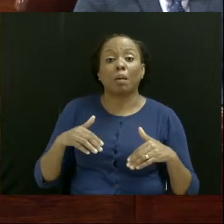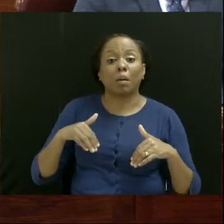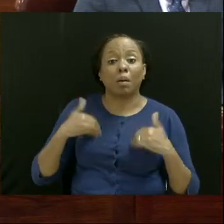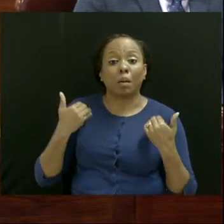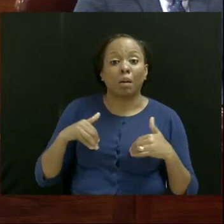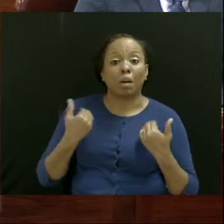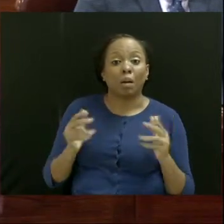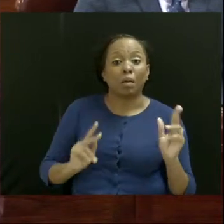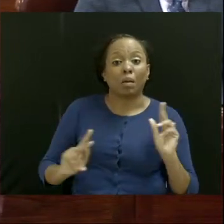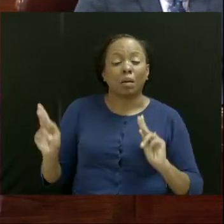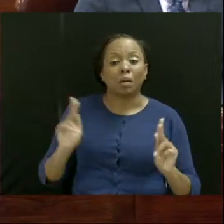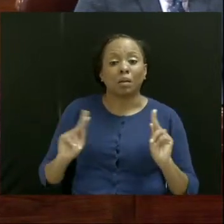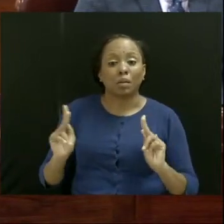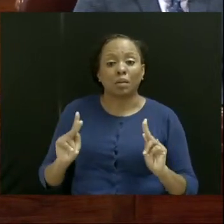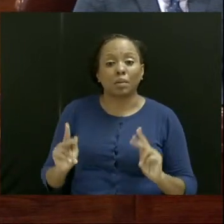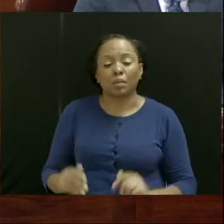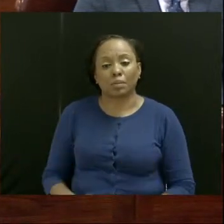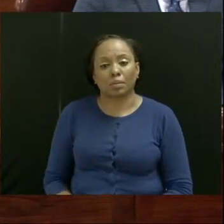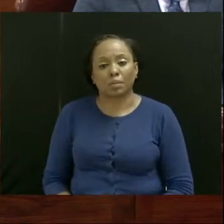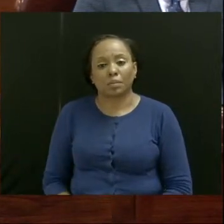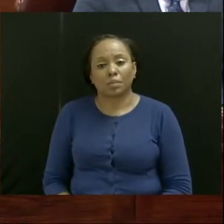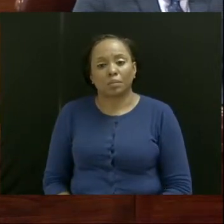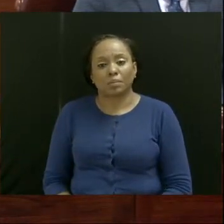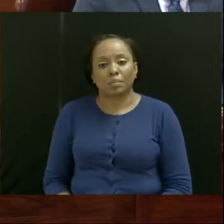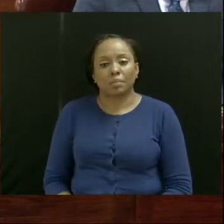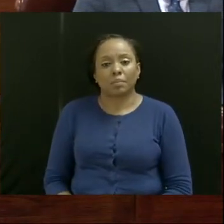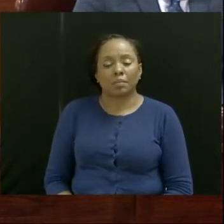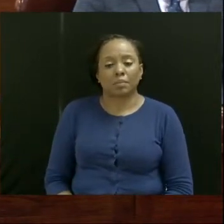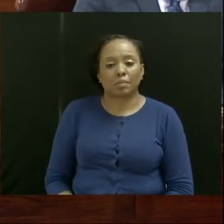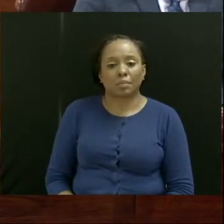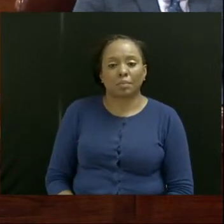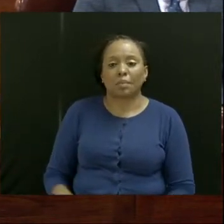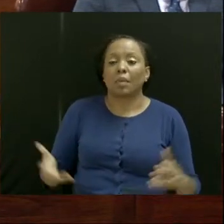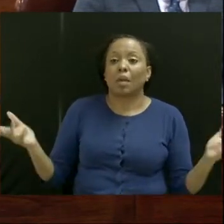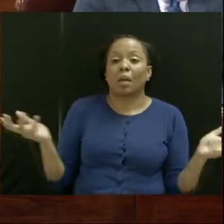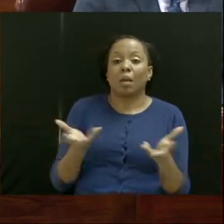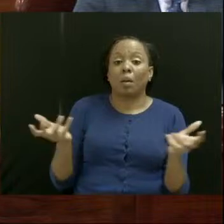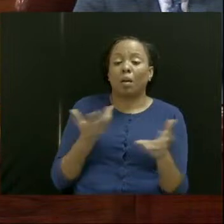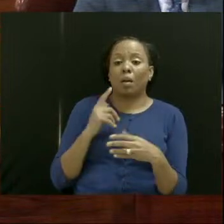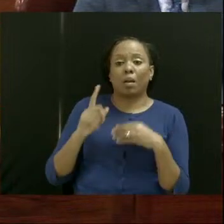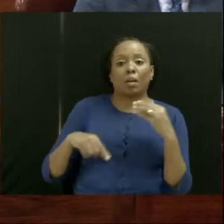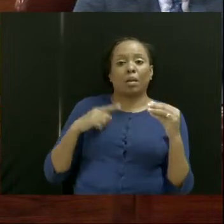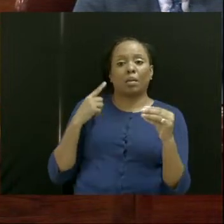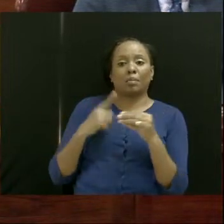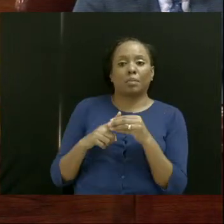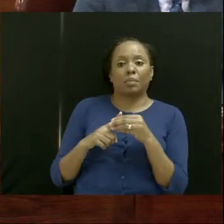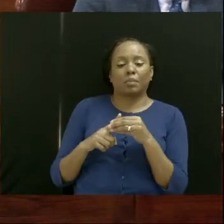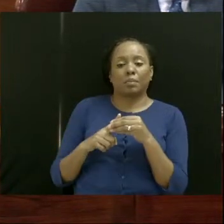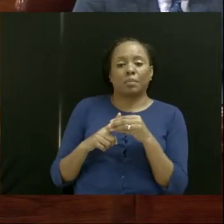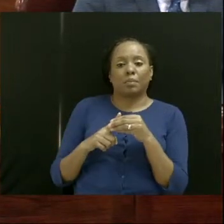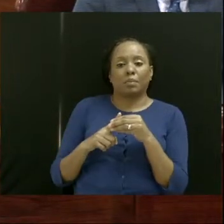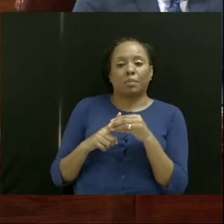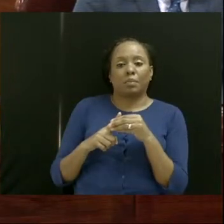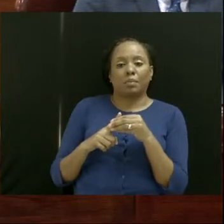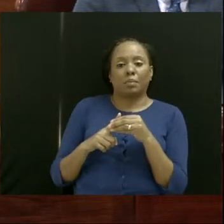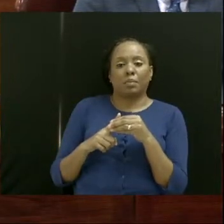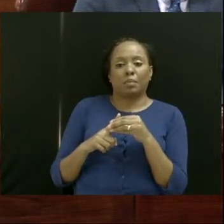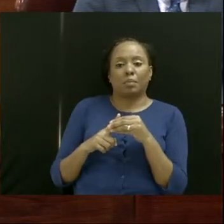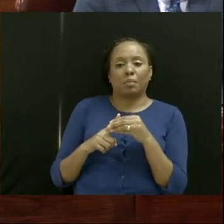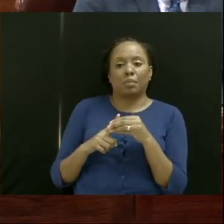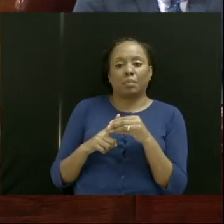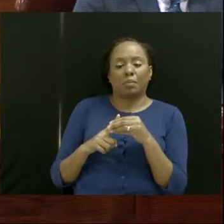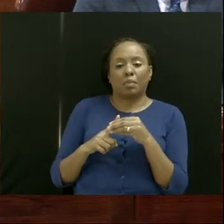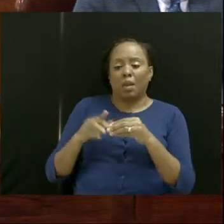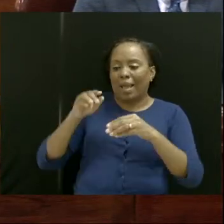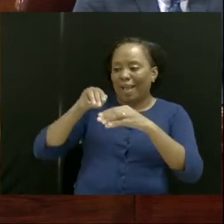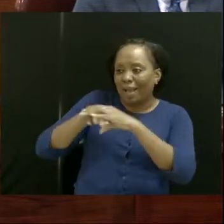we about the understanding of which we boast relative to the use and availability,